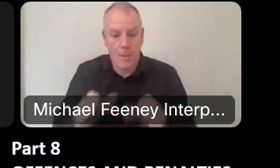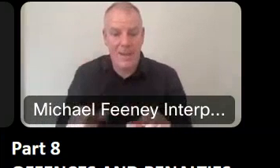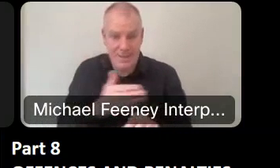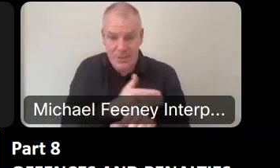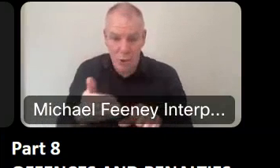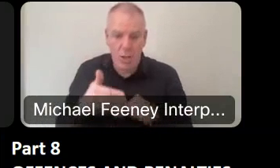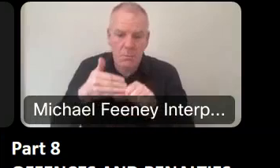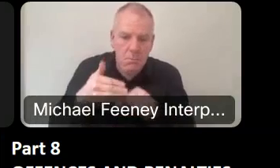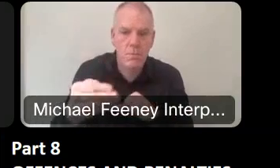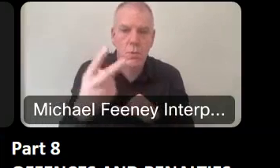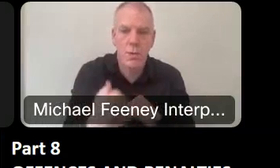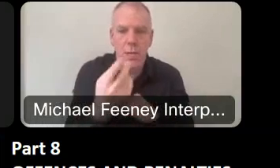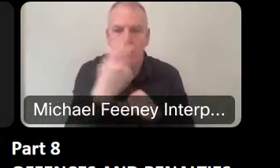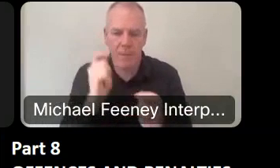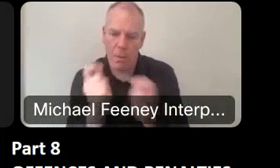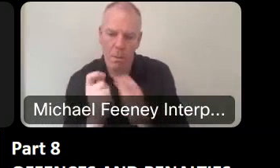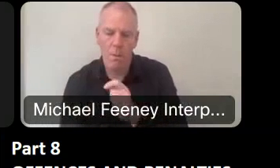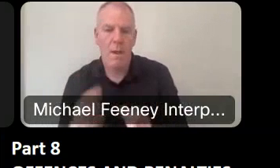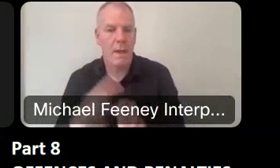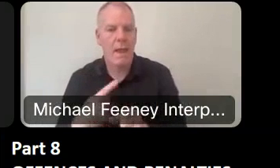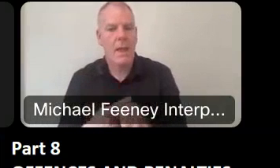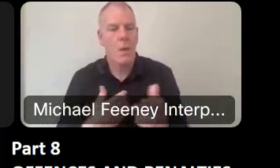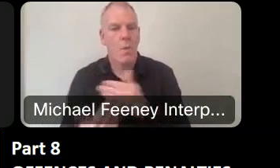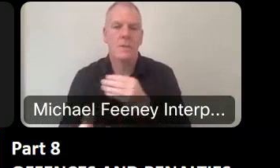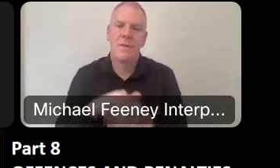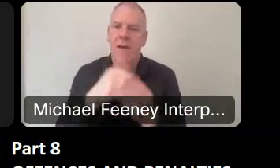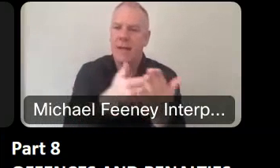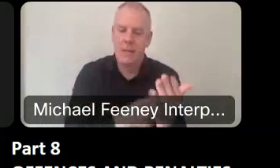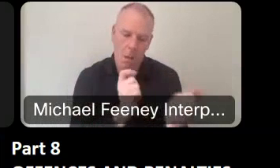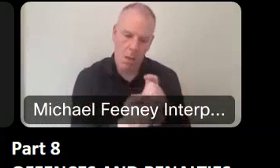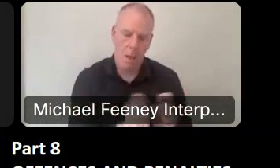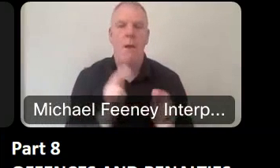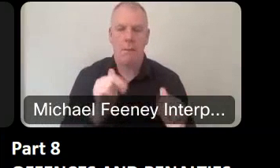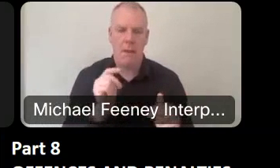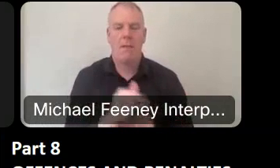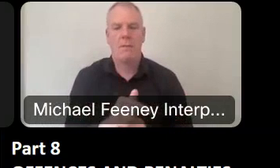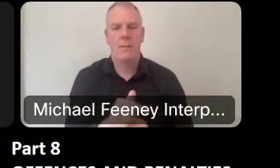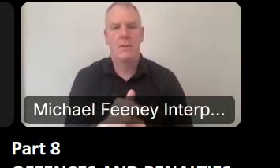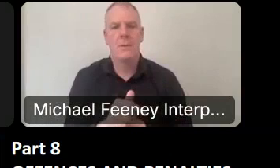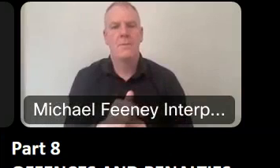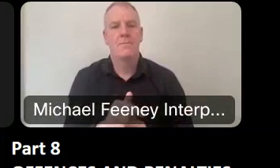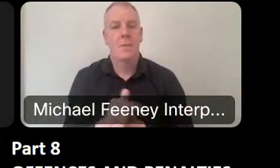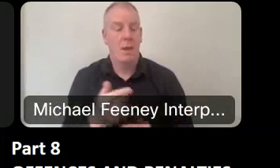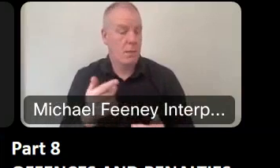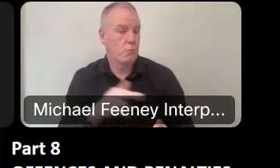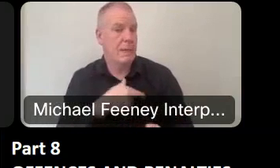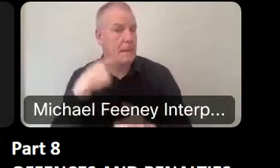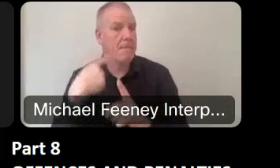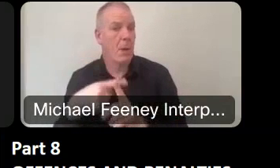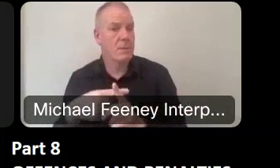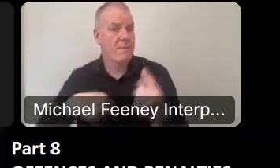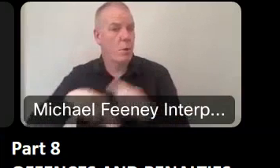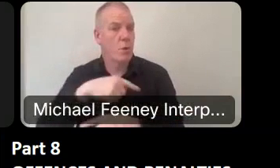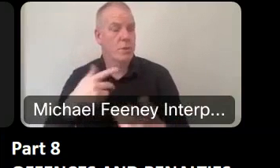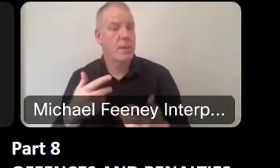the Minister and review some of the requirements of the legislation, which is positive, certainly.